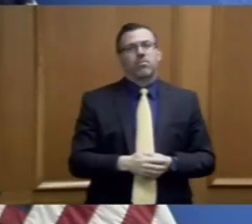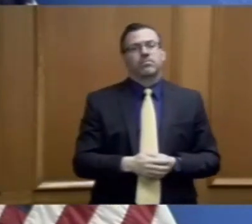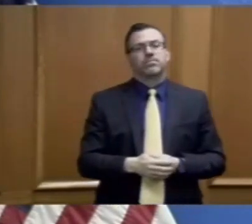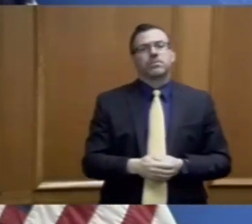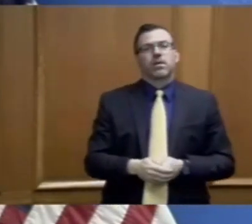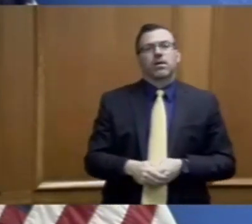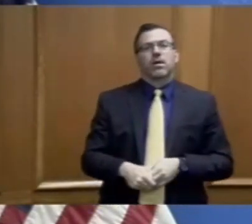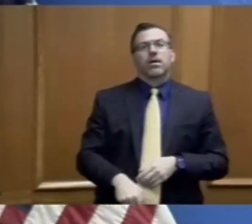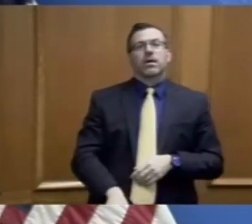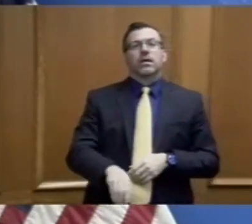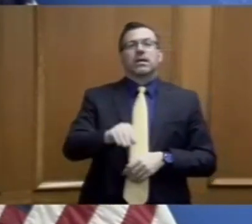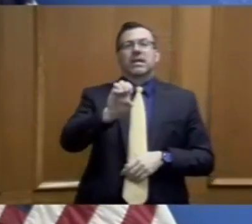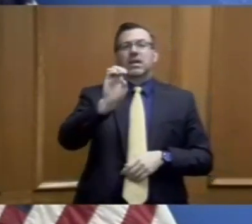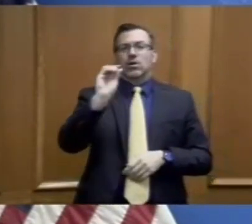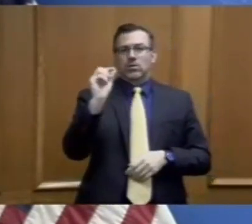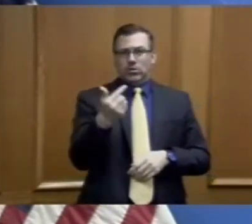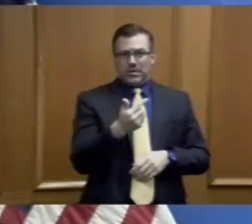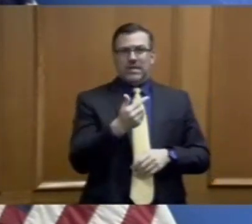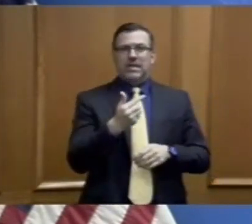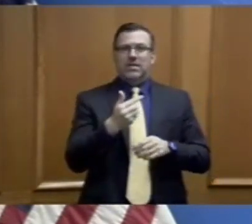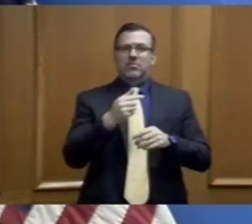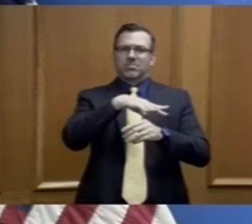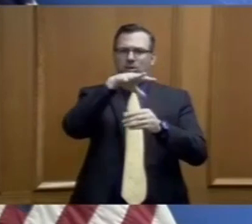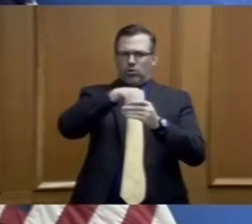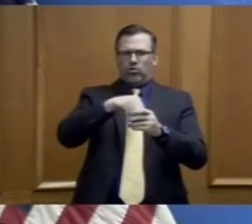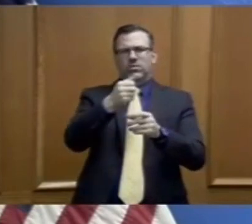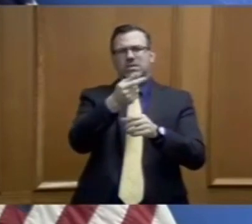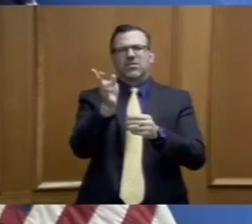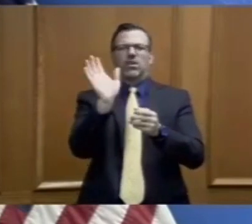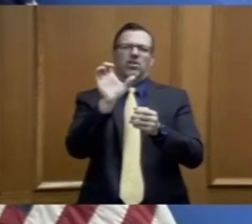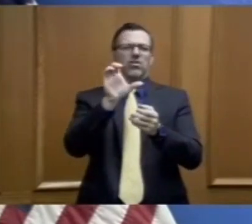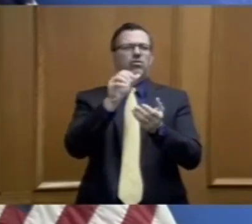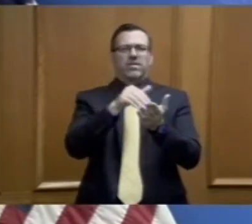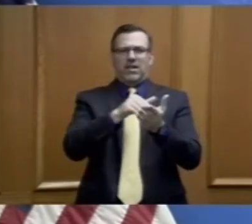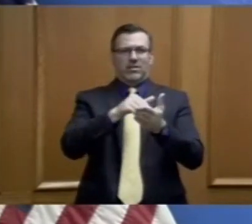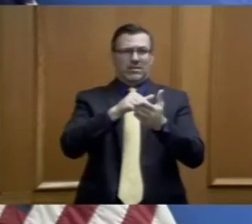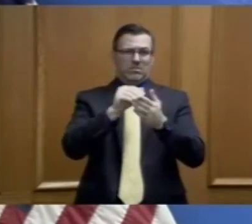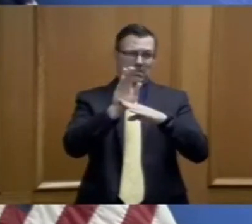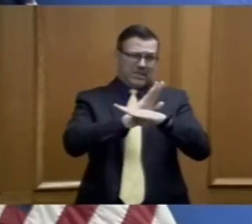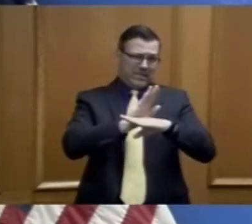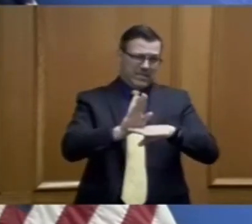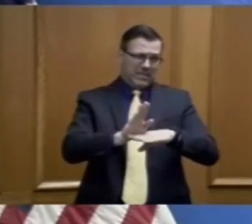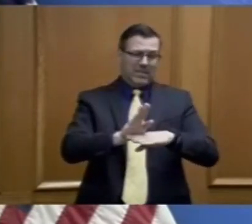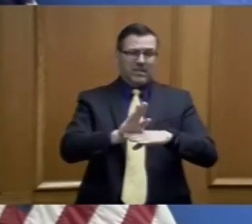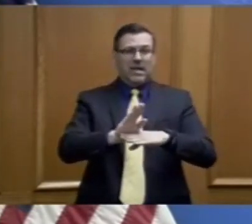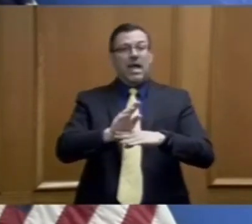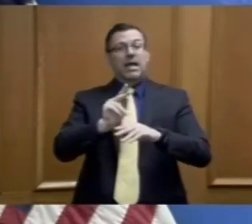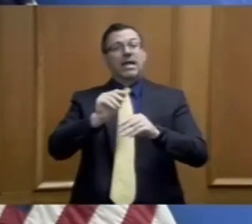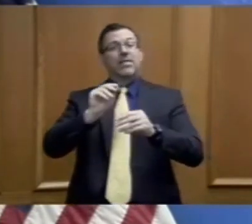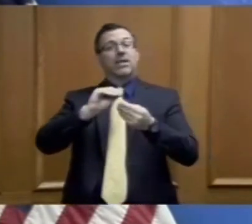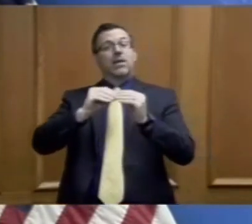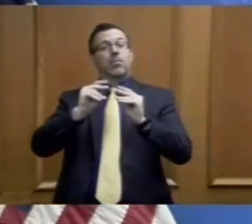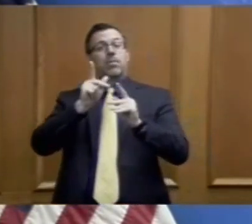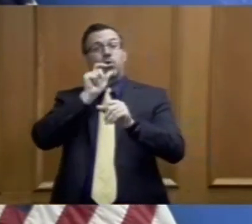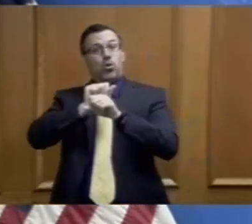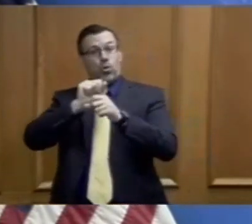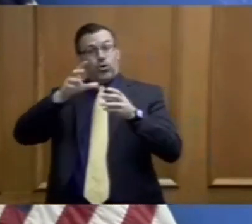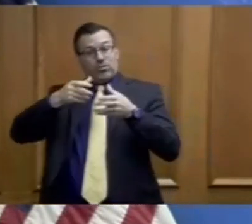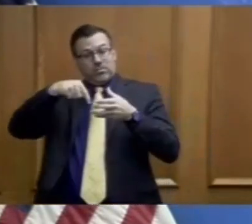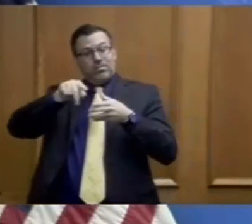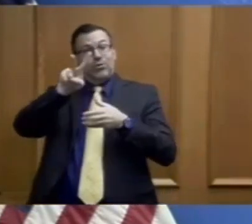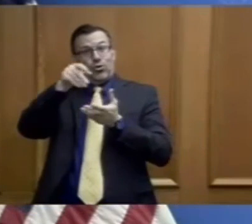represent over 100,000 businesses and over 2 million Tennesseans. This is